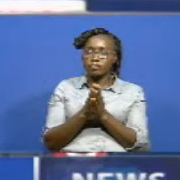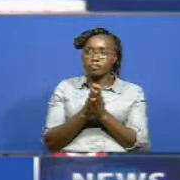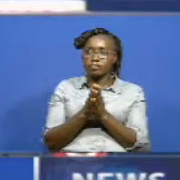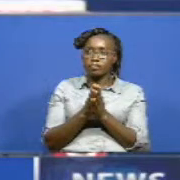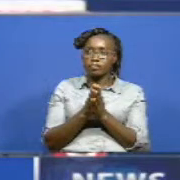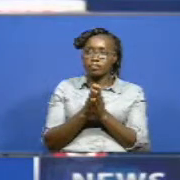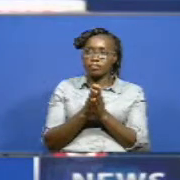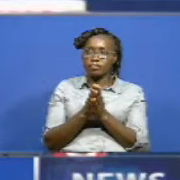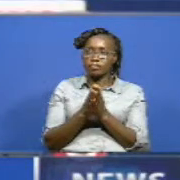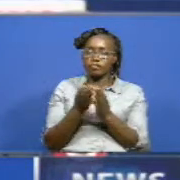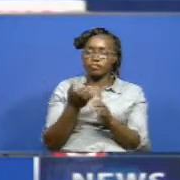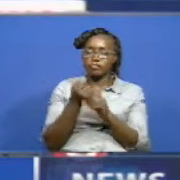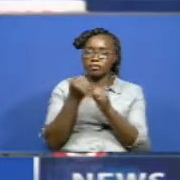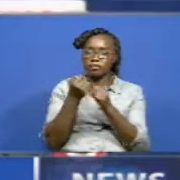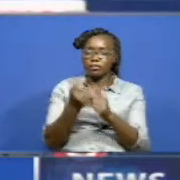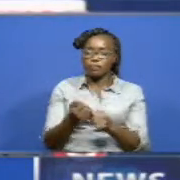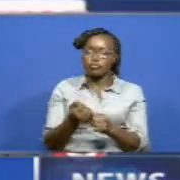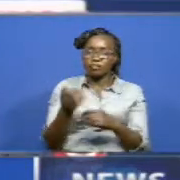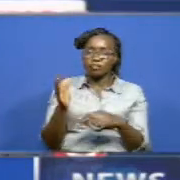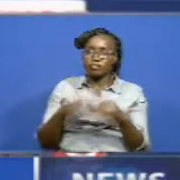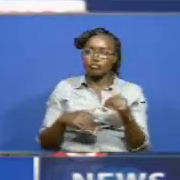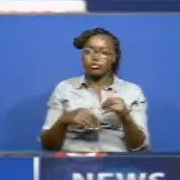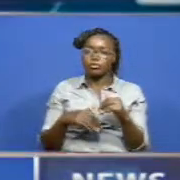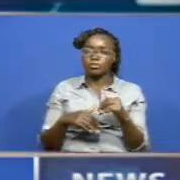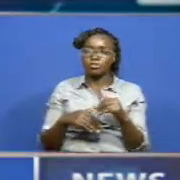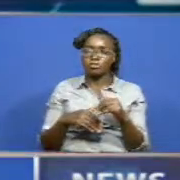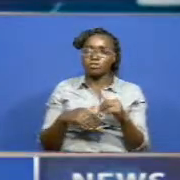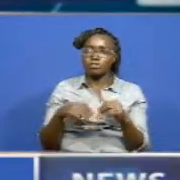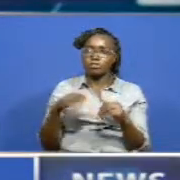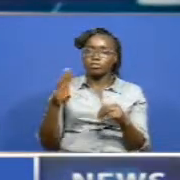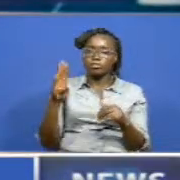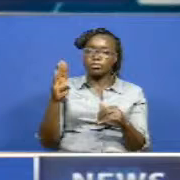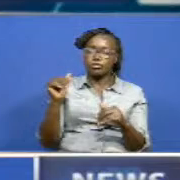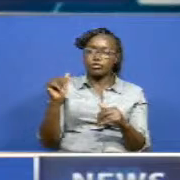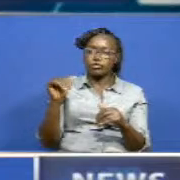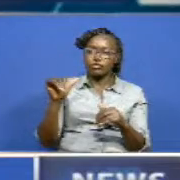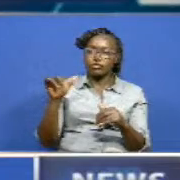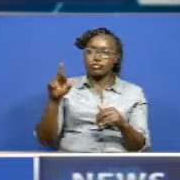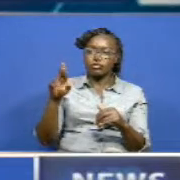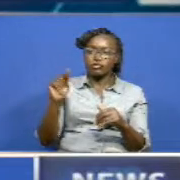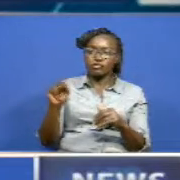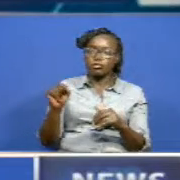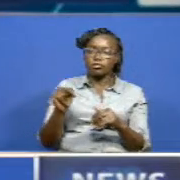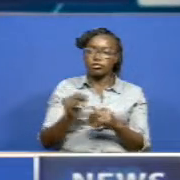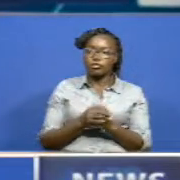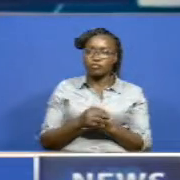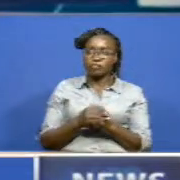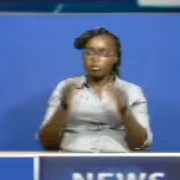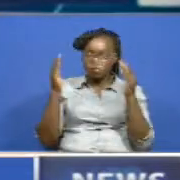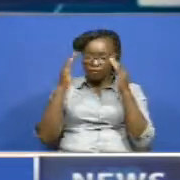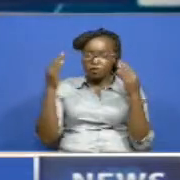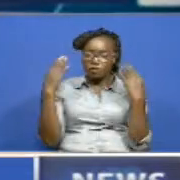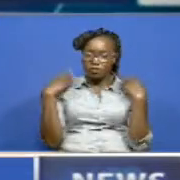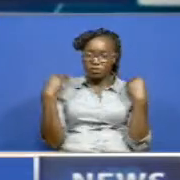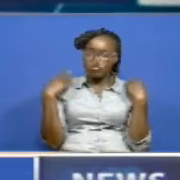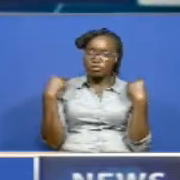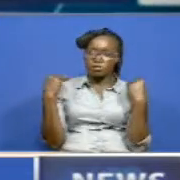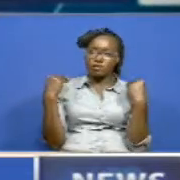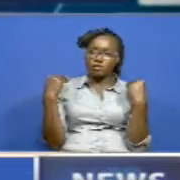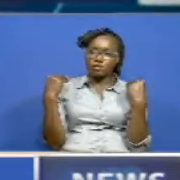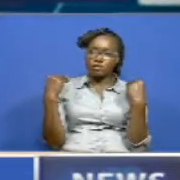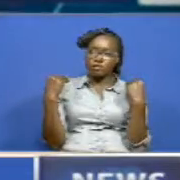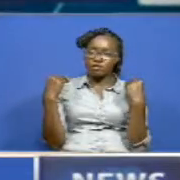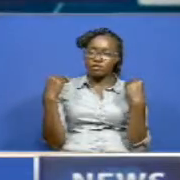Is going to be tough or tougher than Bayern Munich. So what you have to do is focus in the game, the strength that they have,